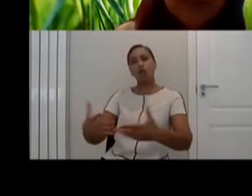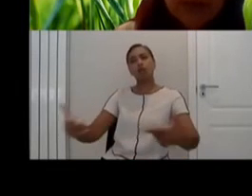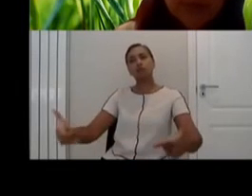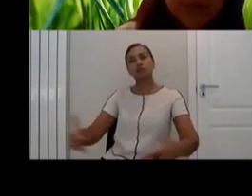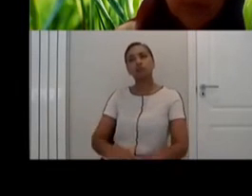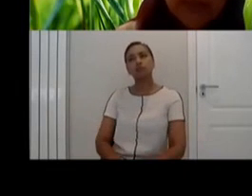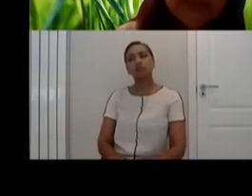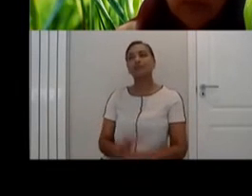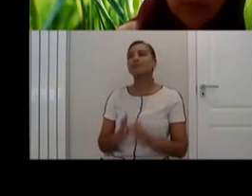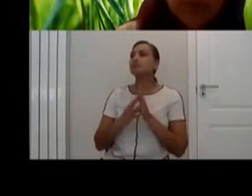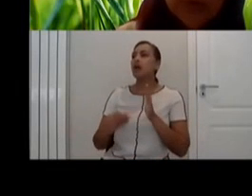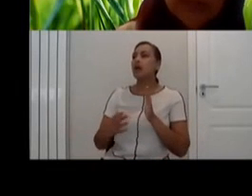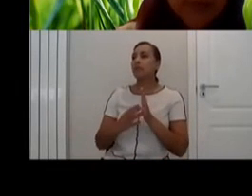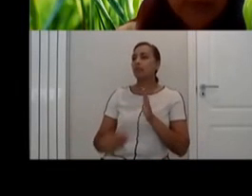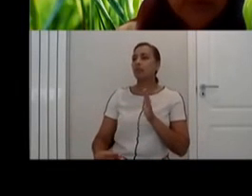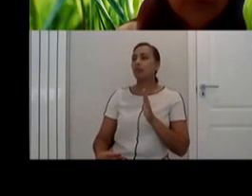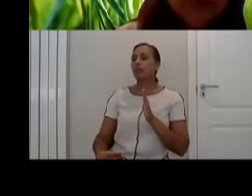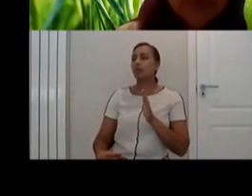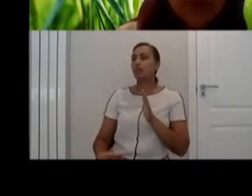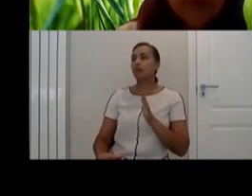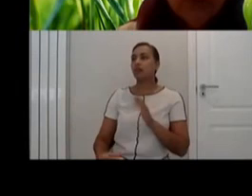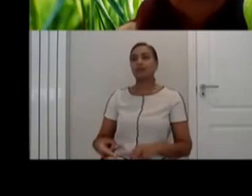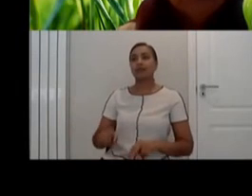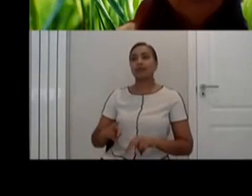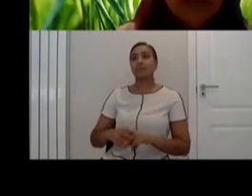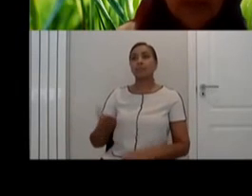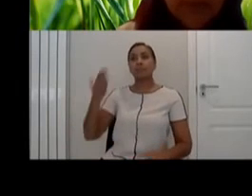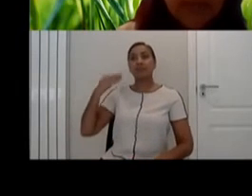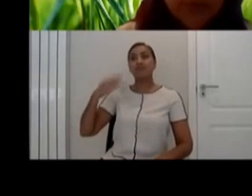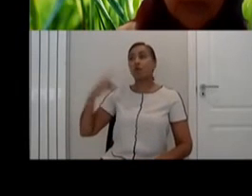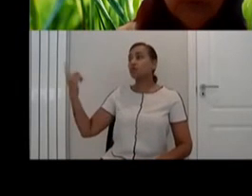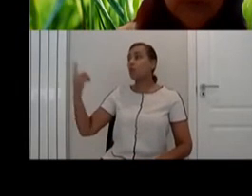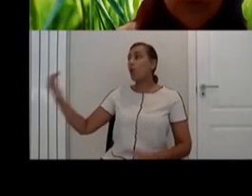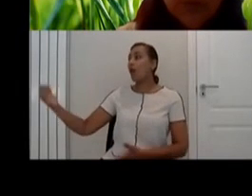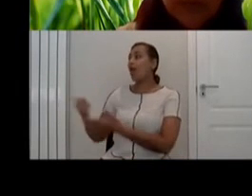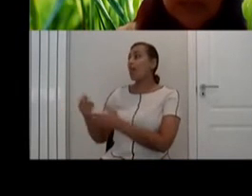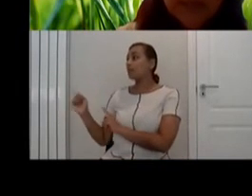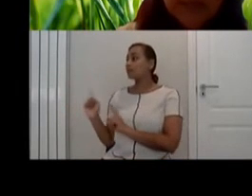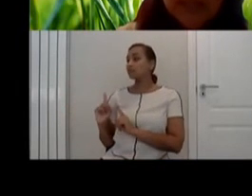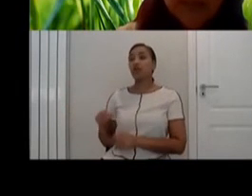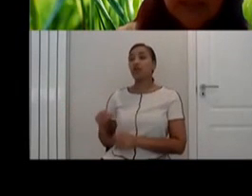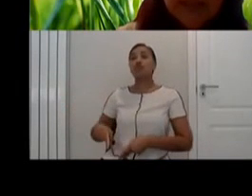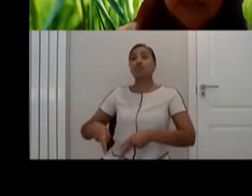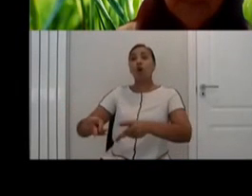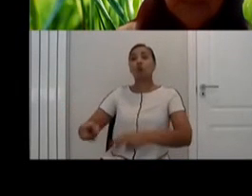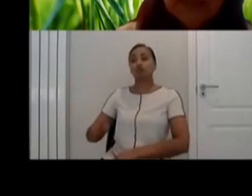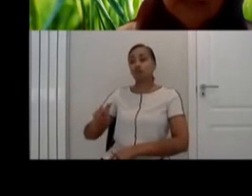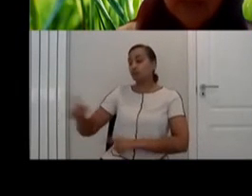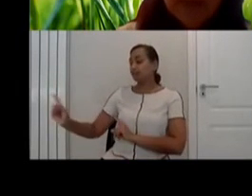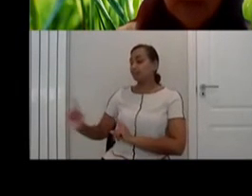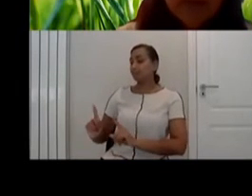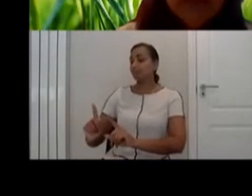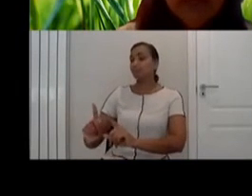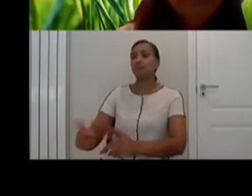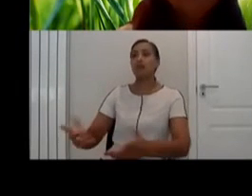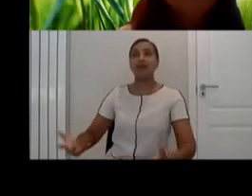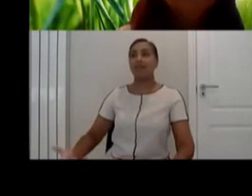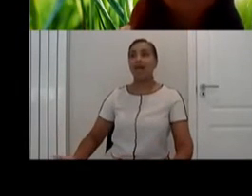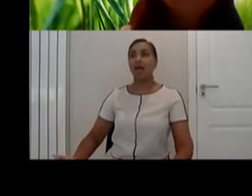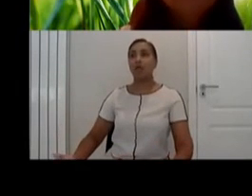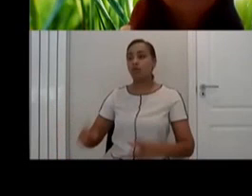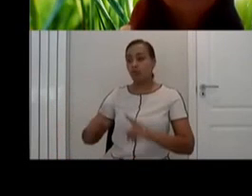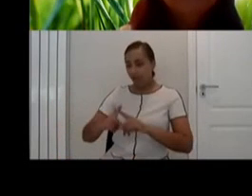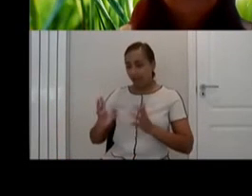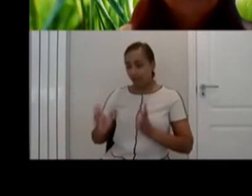for example, where someone would help me cross the road, people now don't want to come near me and take my arm and help.